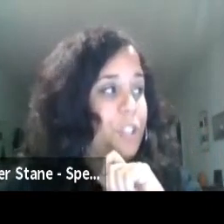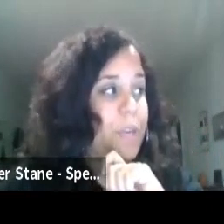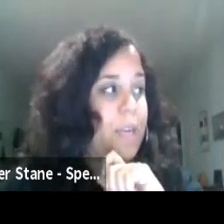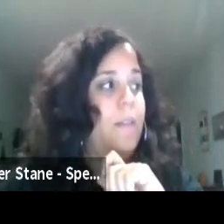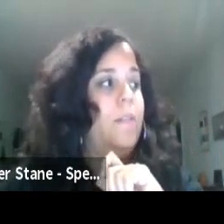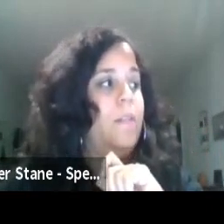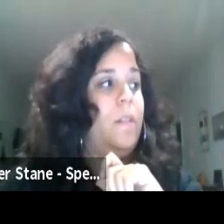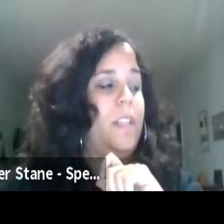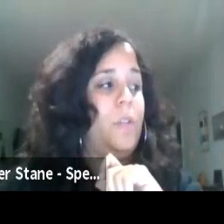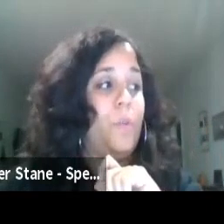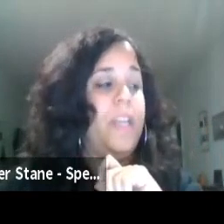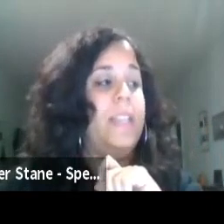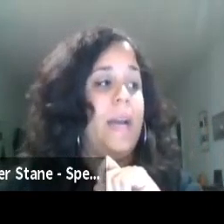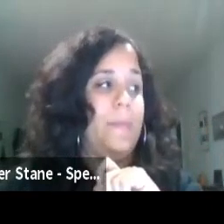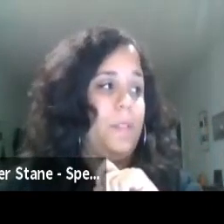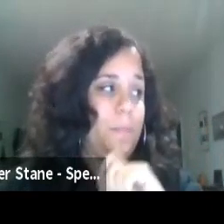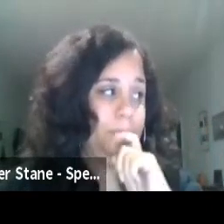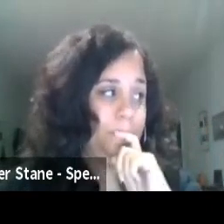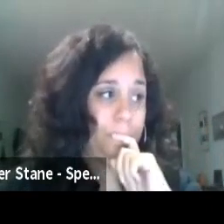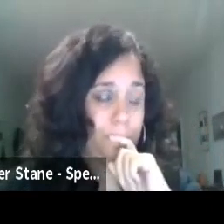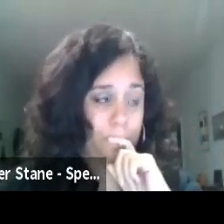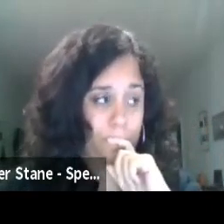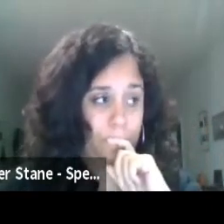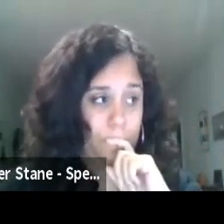but you're doing this 3 times